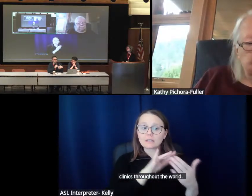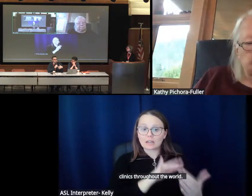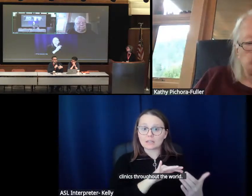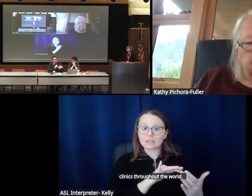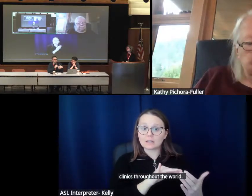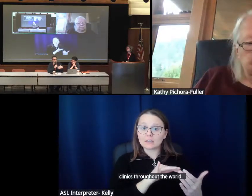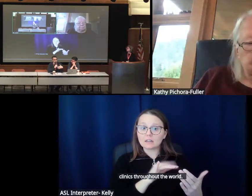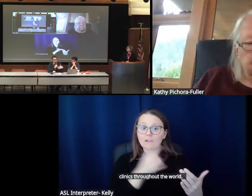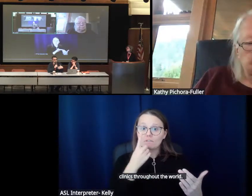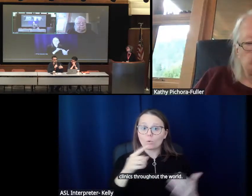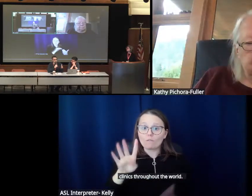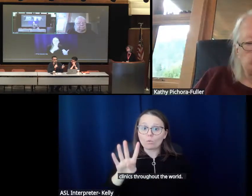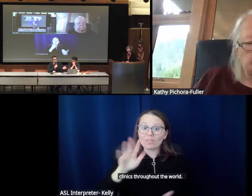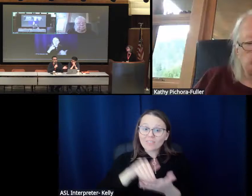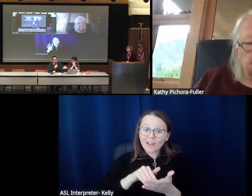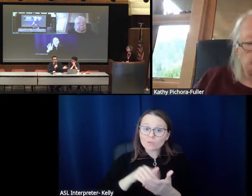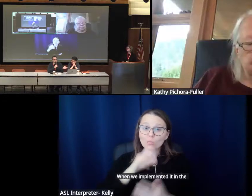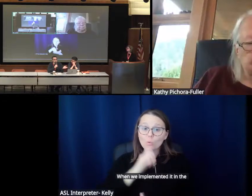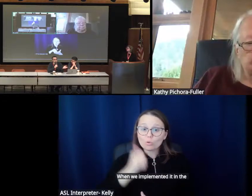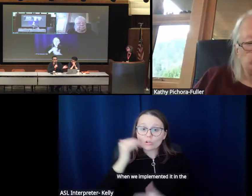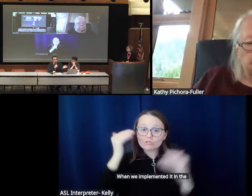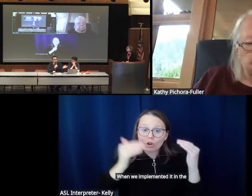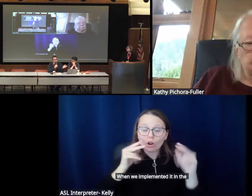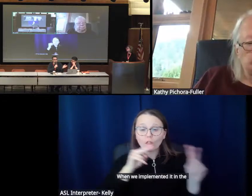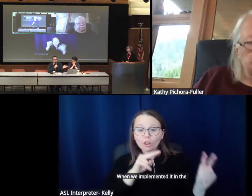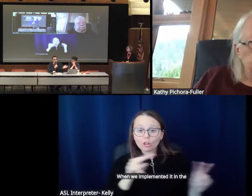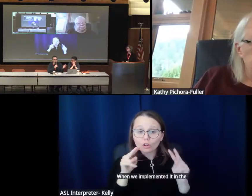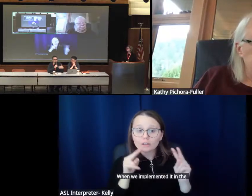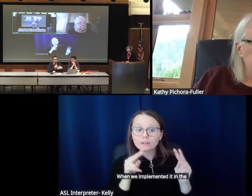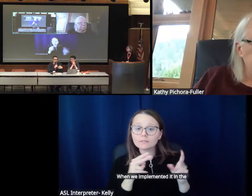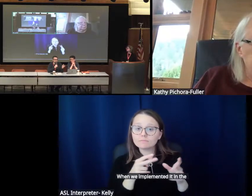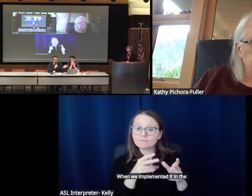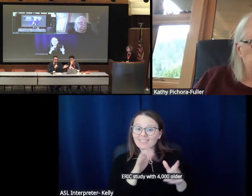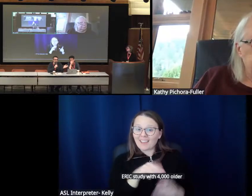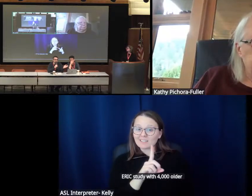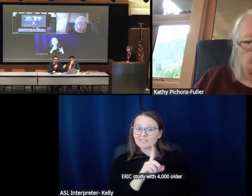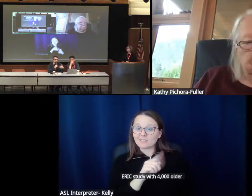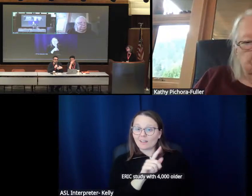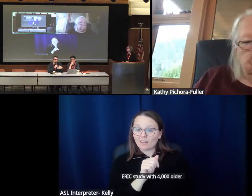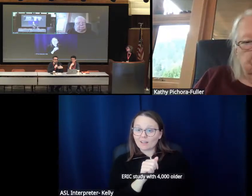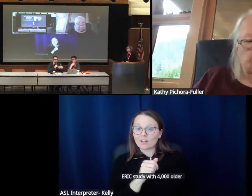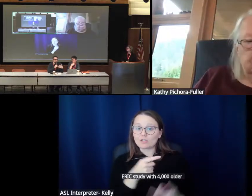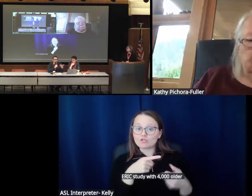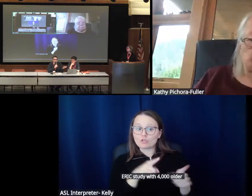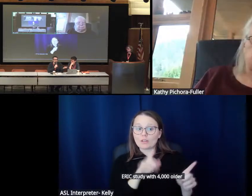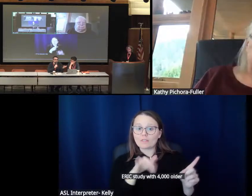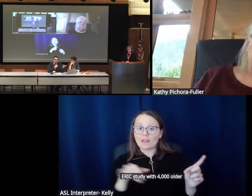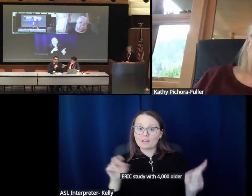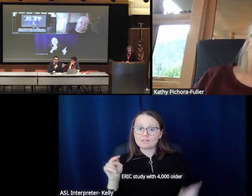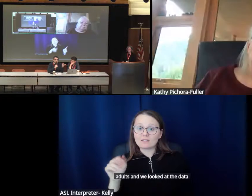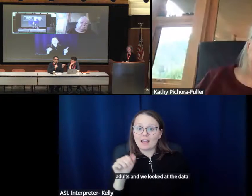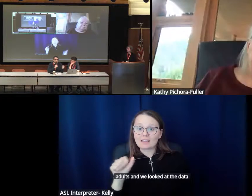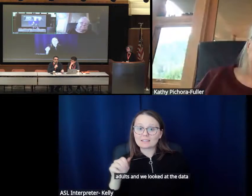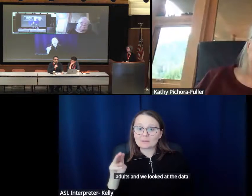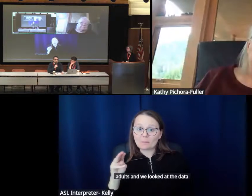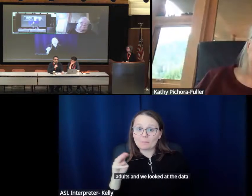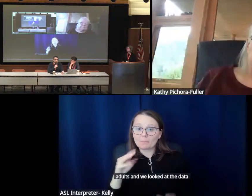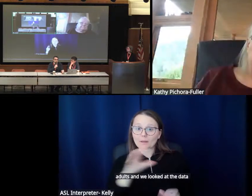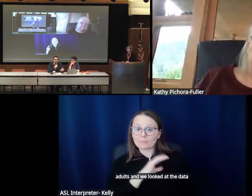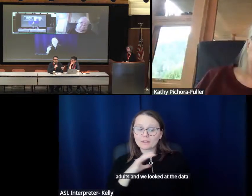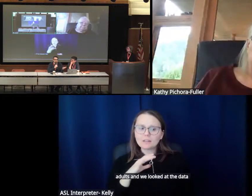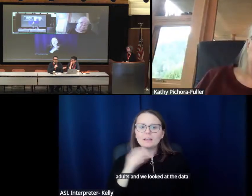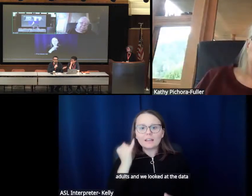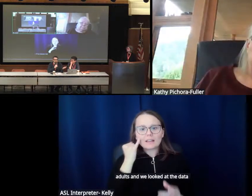with 4,000 older adults, and we looked at some of the data interim during this NASM committee, we actually found that if you run sort